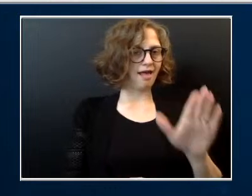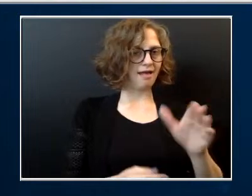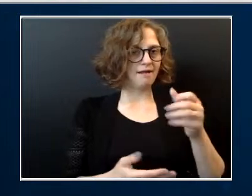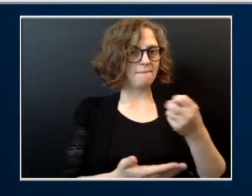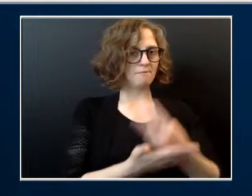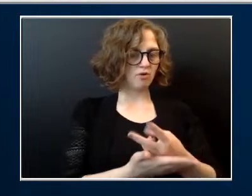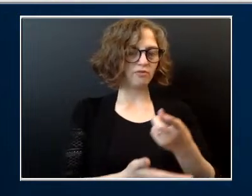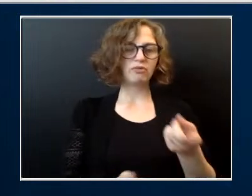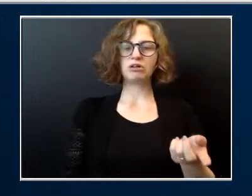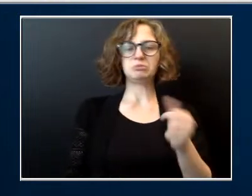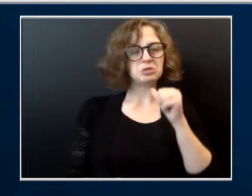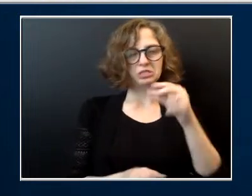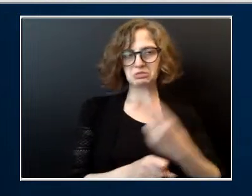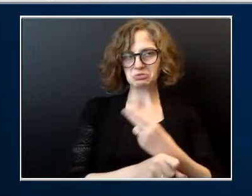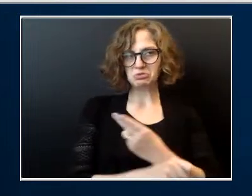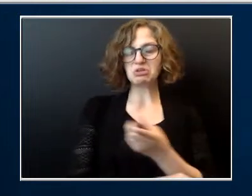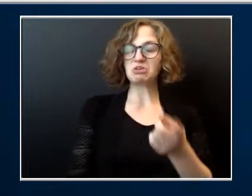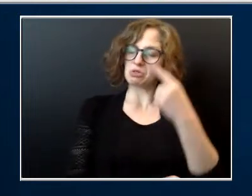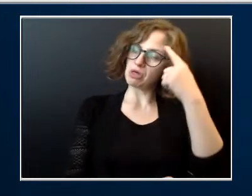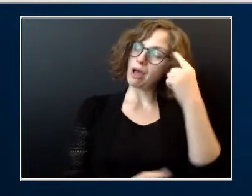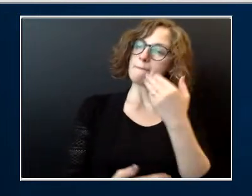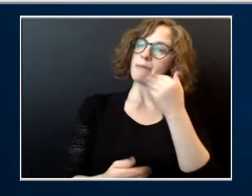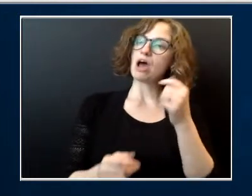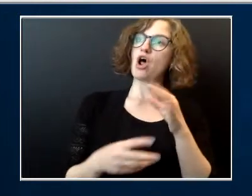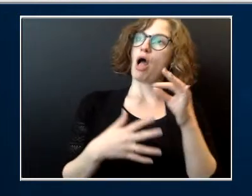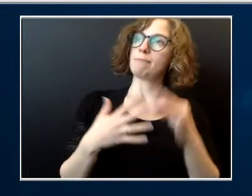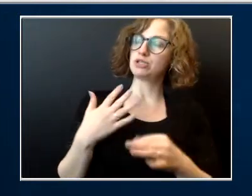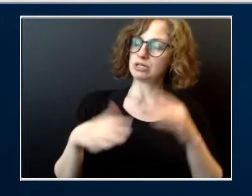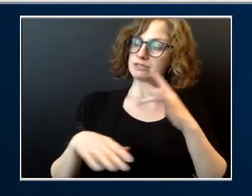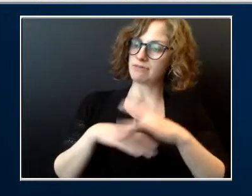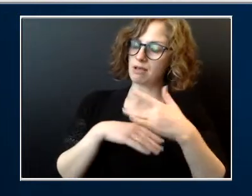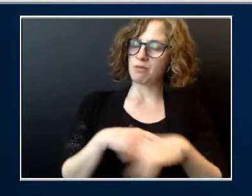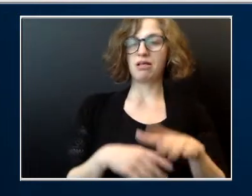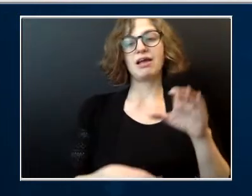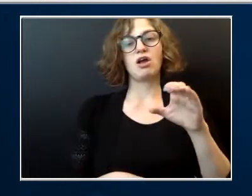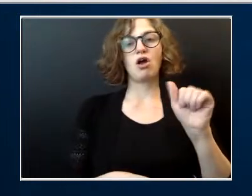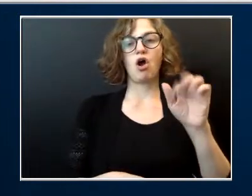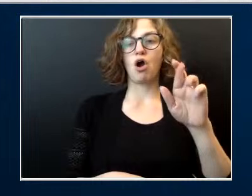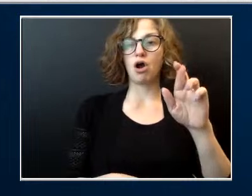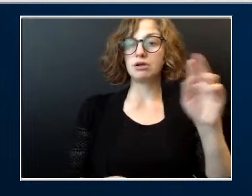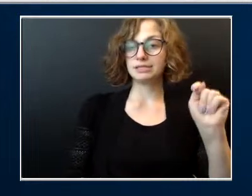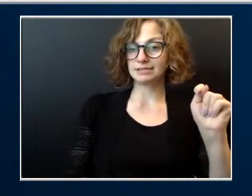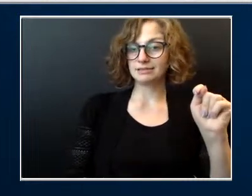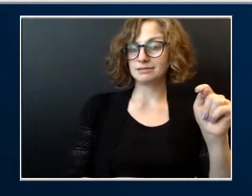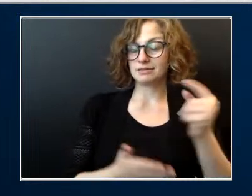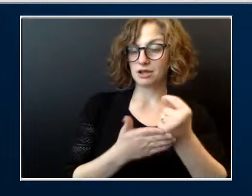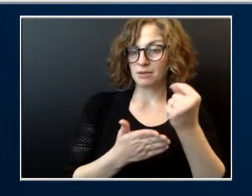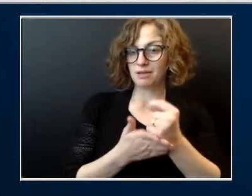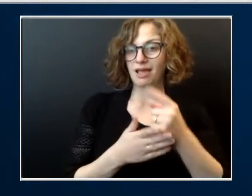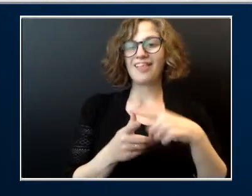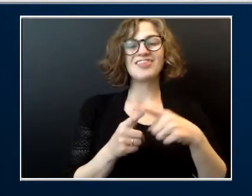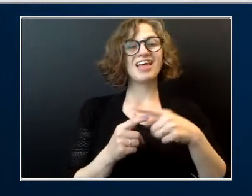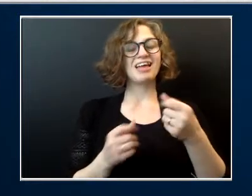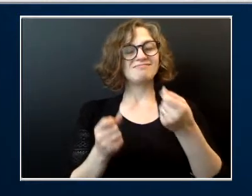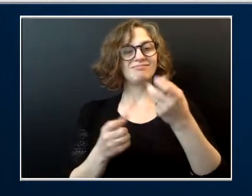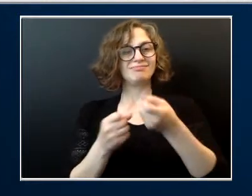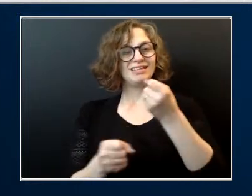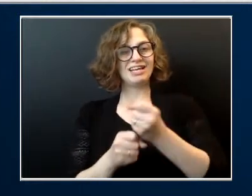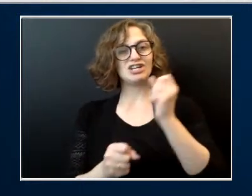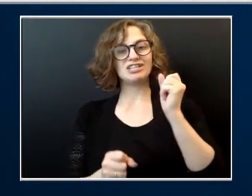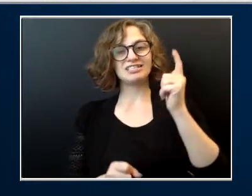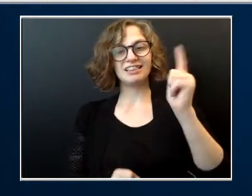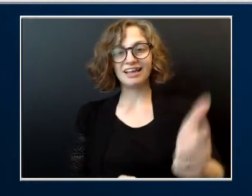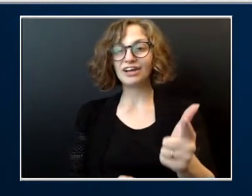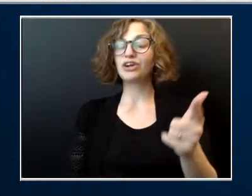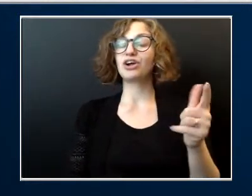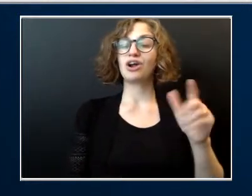T therapy, and then a few years later, the FDA said, actually, we were wrong about that prior the earlier